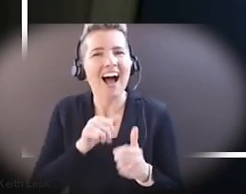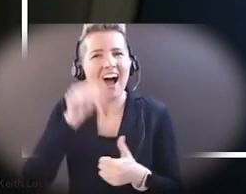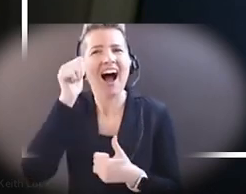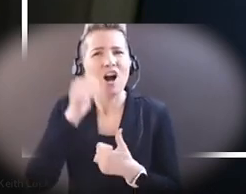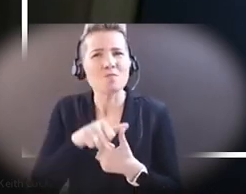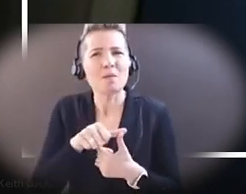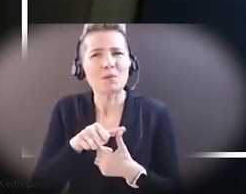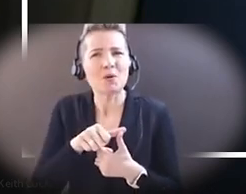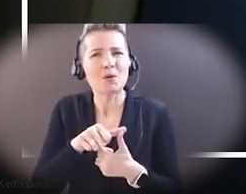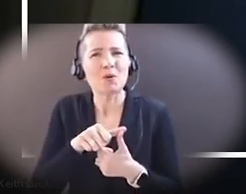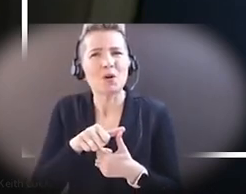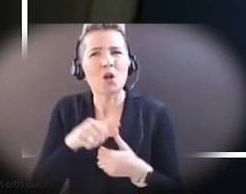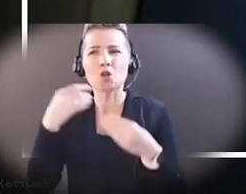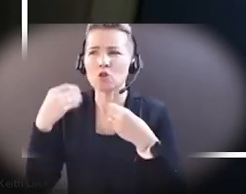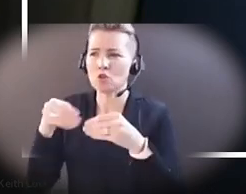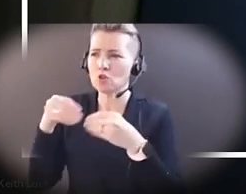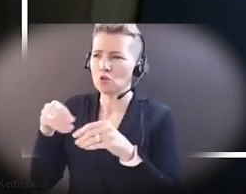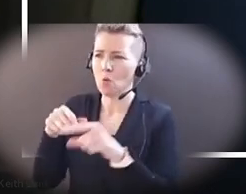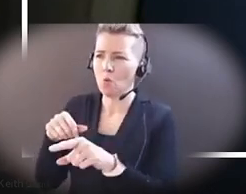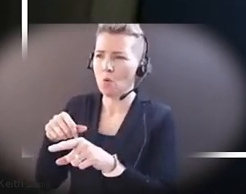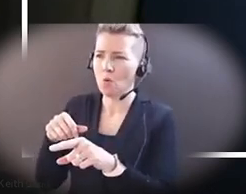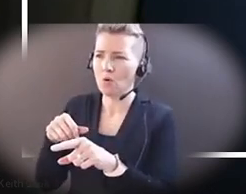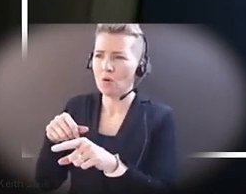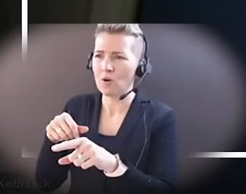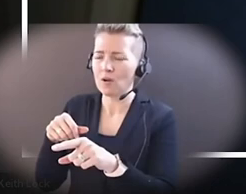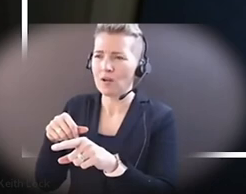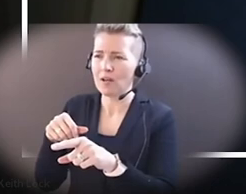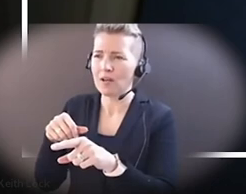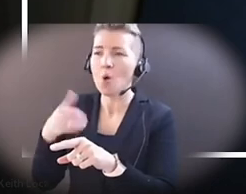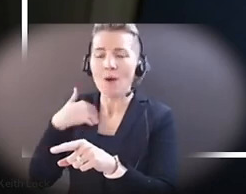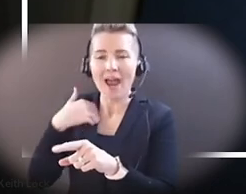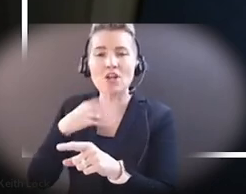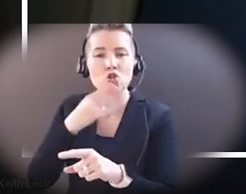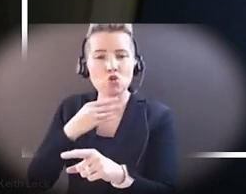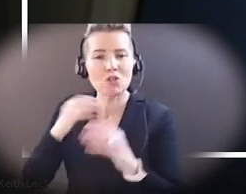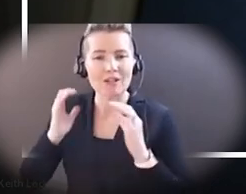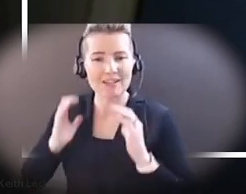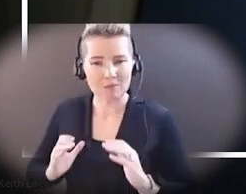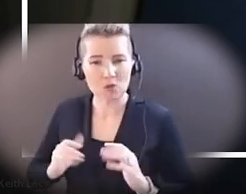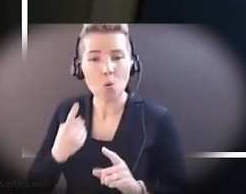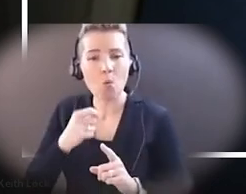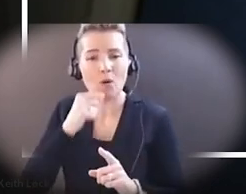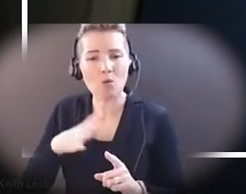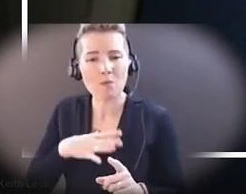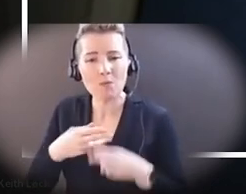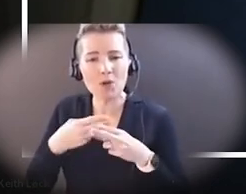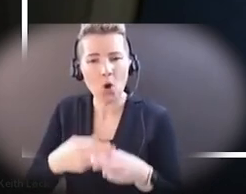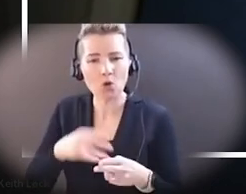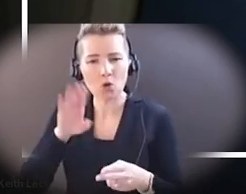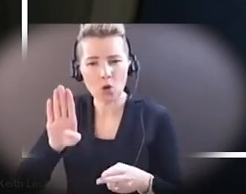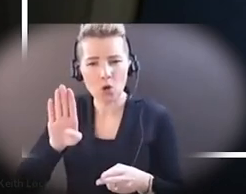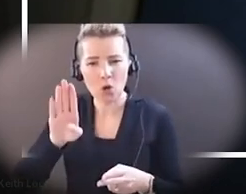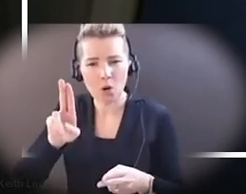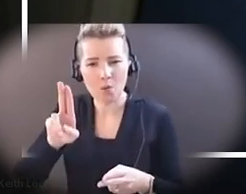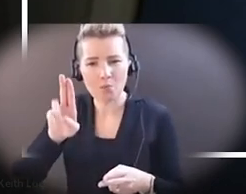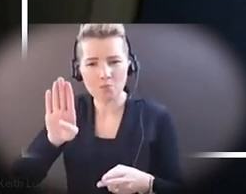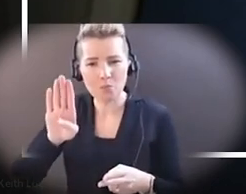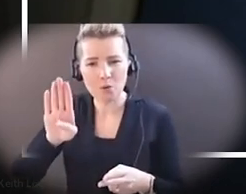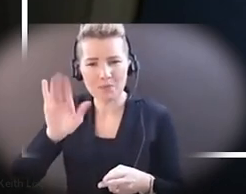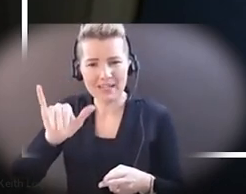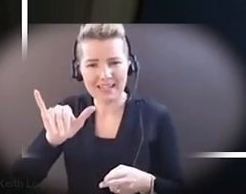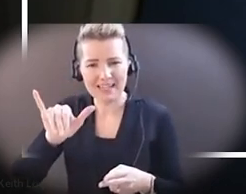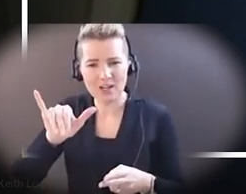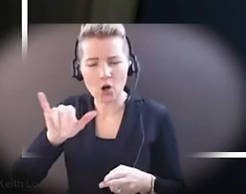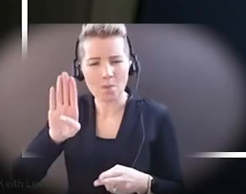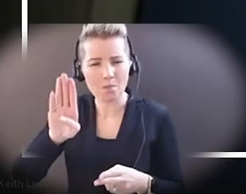Jewish customers, and there was this one old lady that we used to call Booby. And Booby, I think in